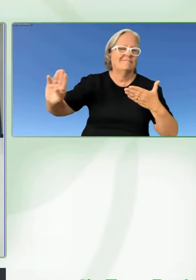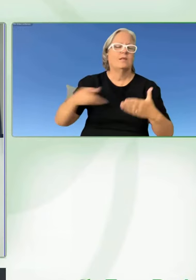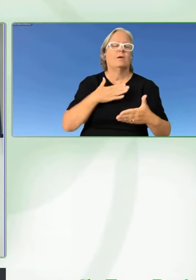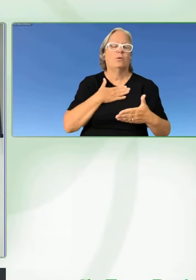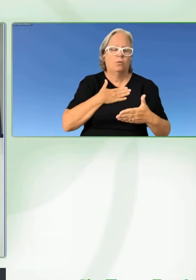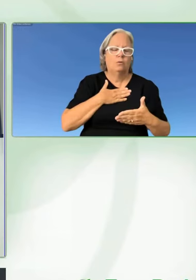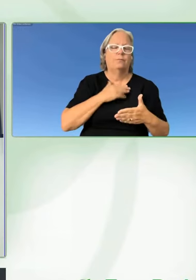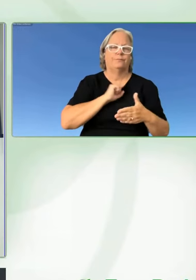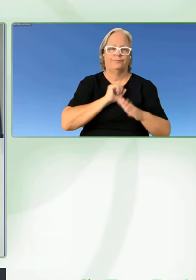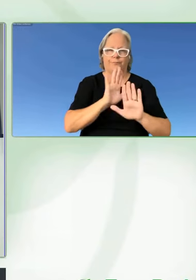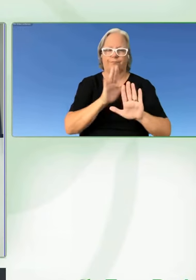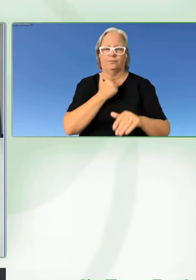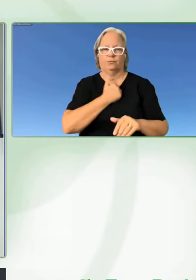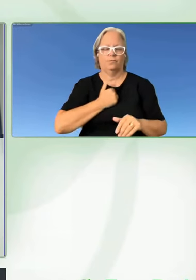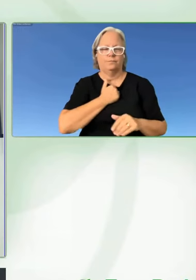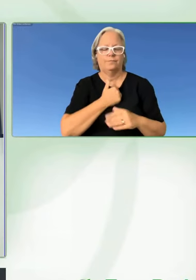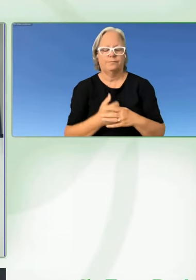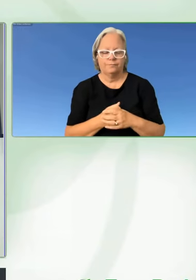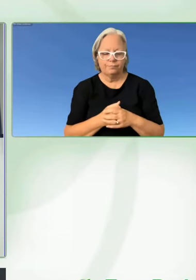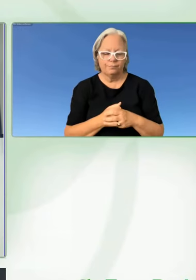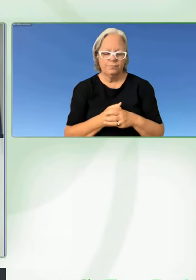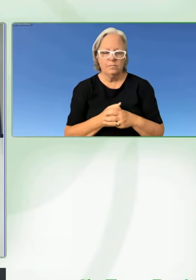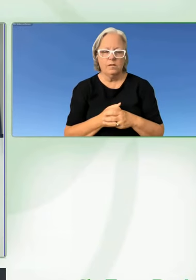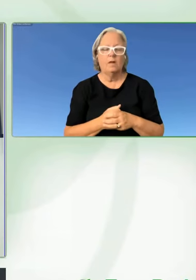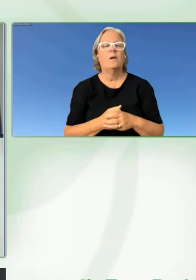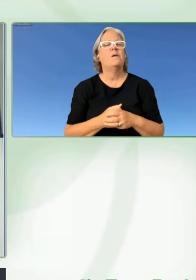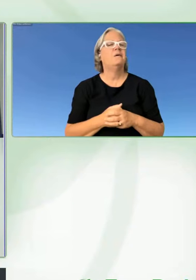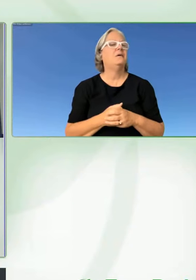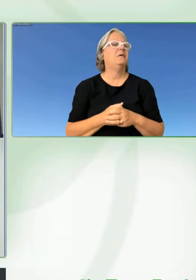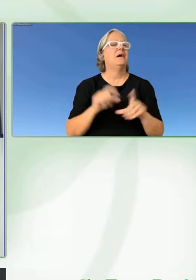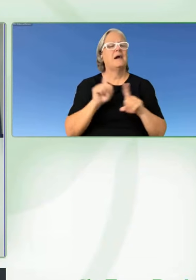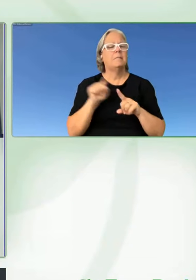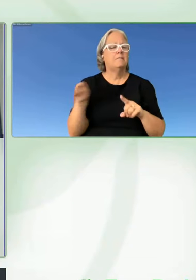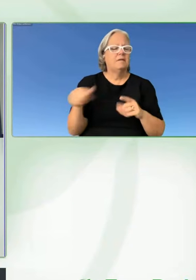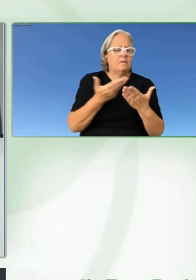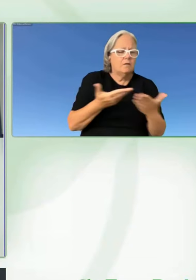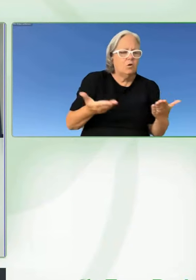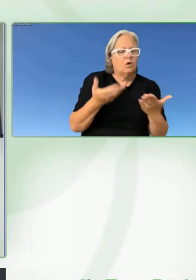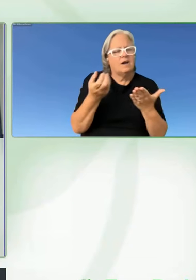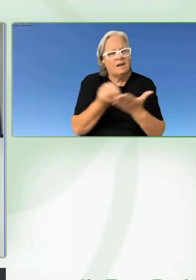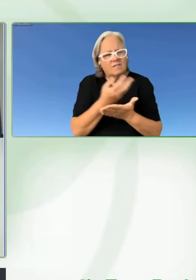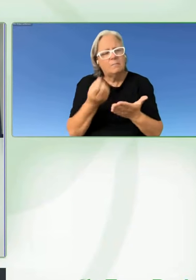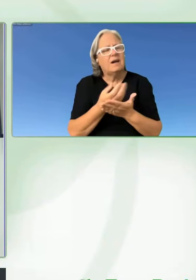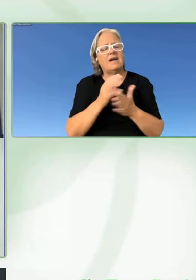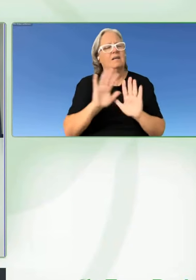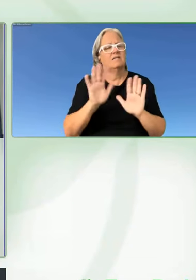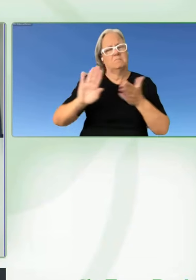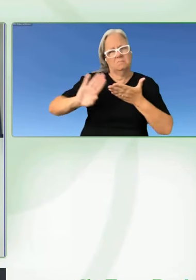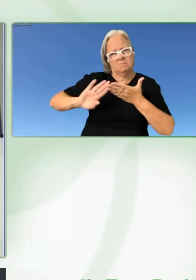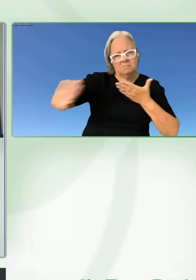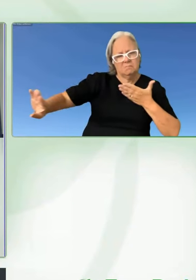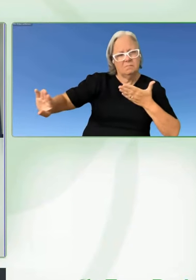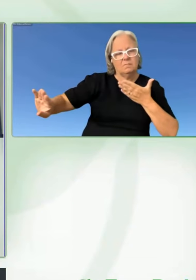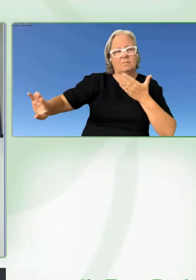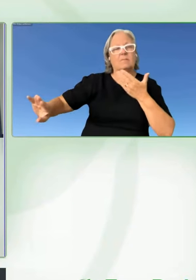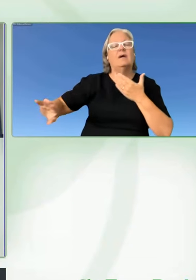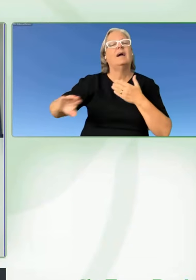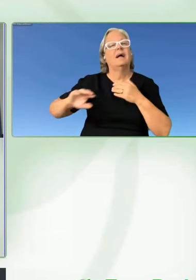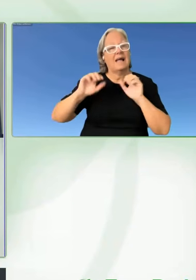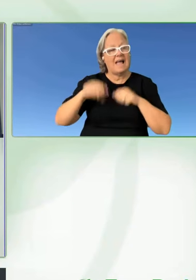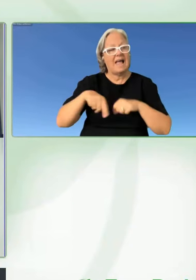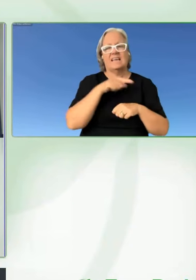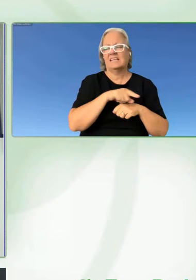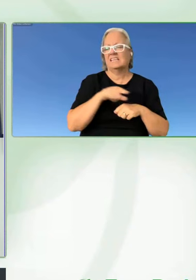for sufficient resources and also increased powers to conduct inquiries and dispute resolution